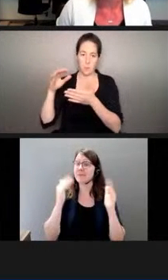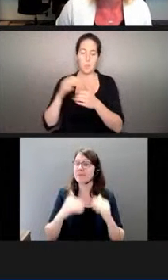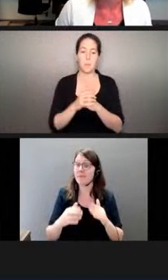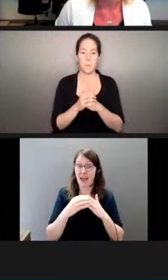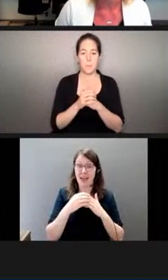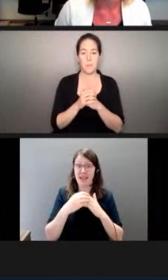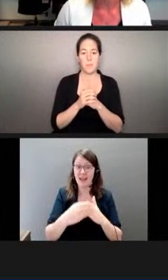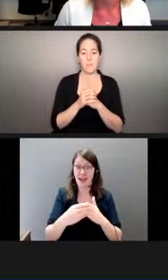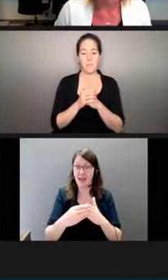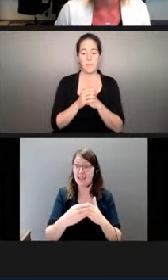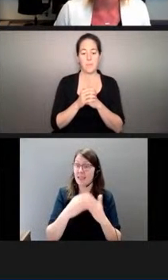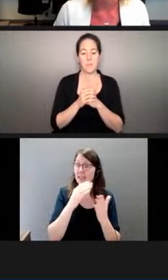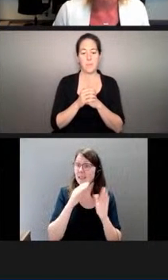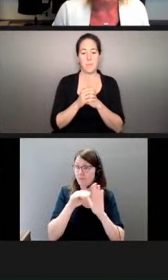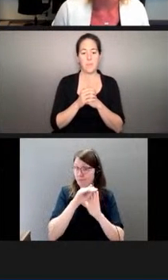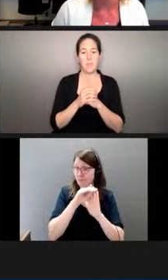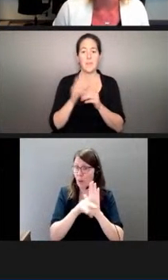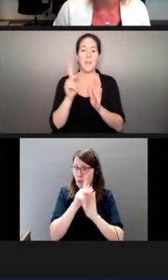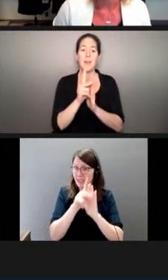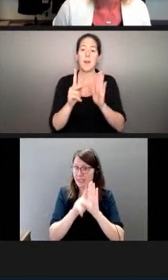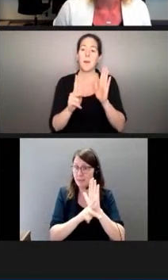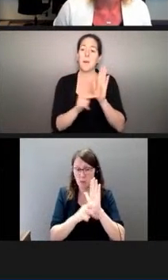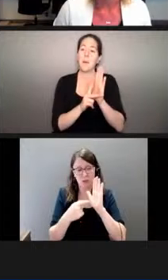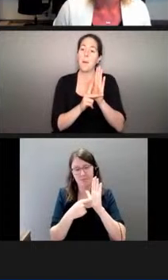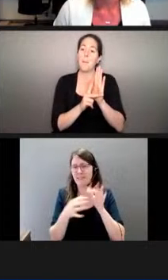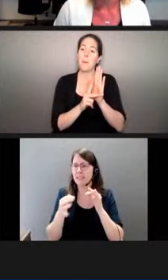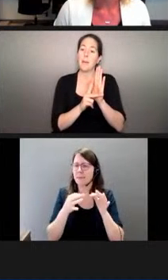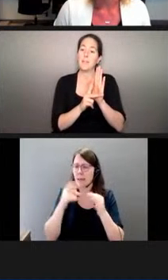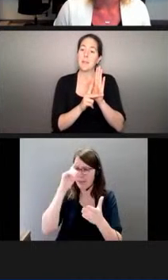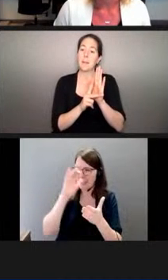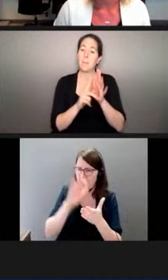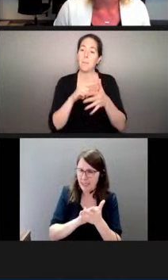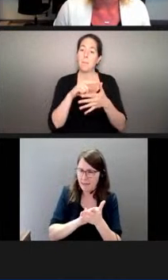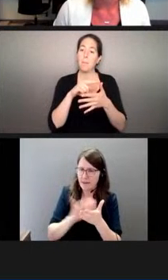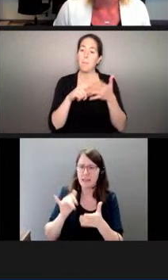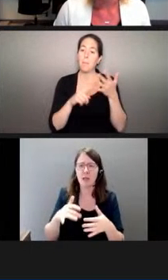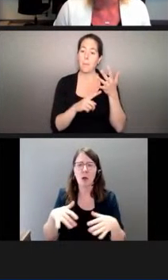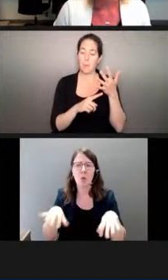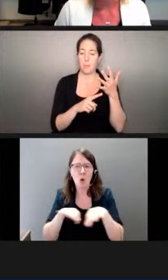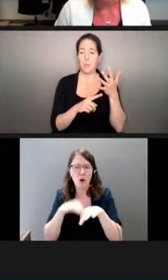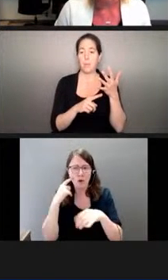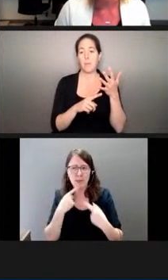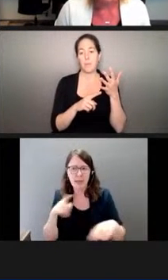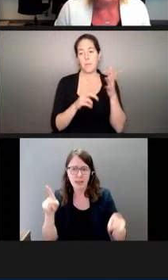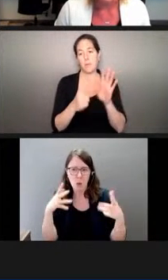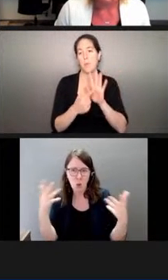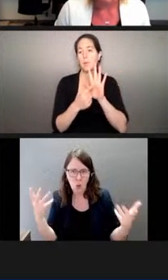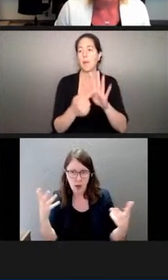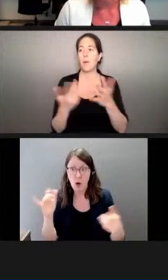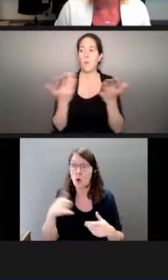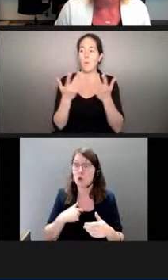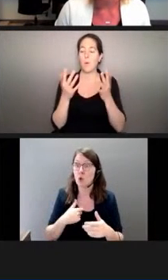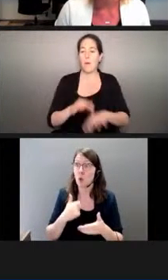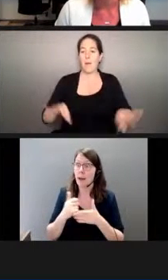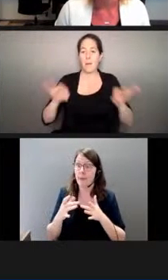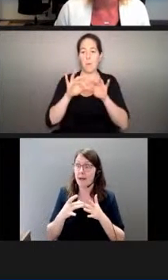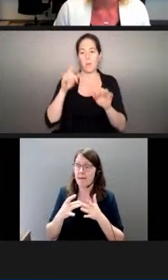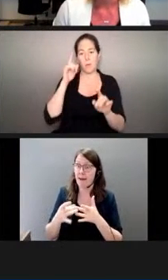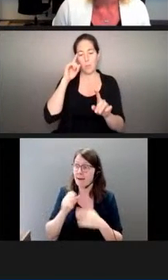beliefs and define what's important for success. And they'll also help guide staff through the development as well as the implementation of the waste